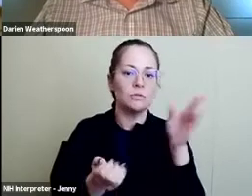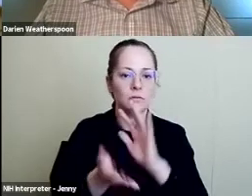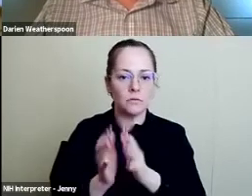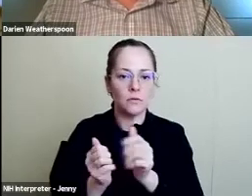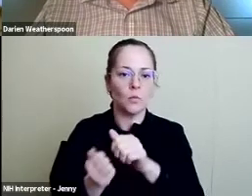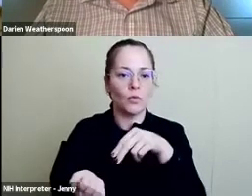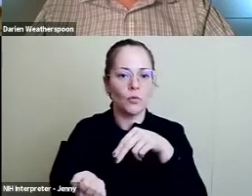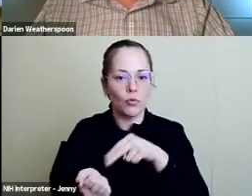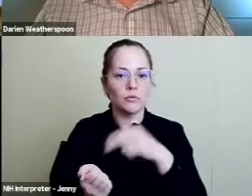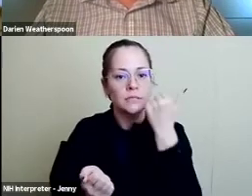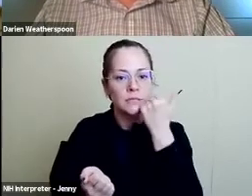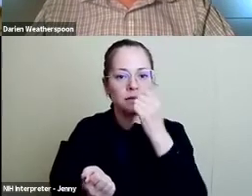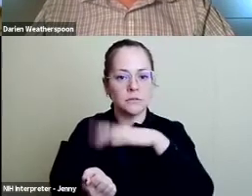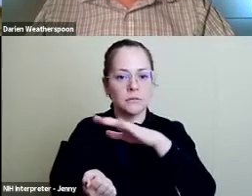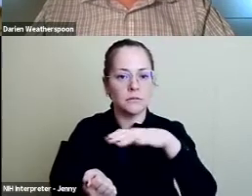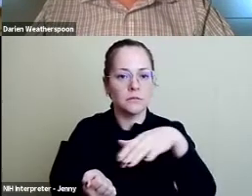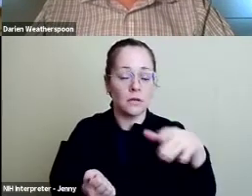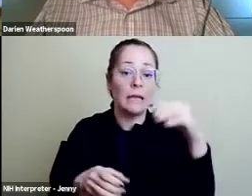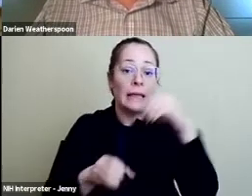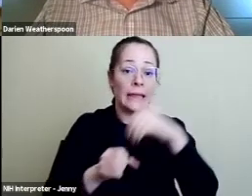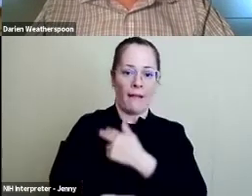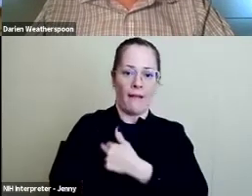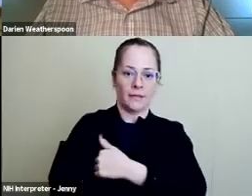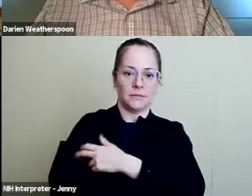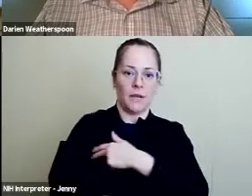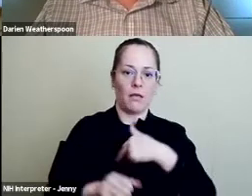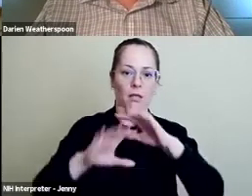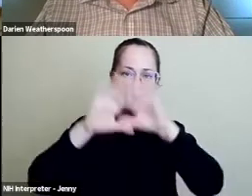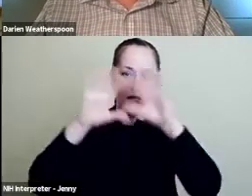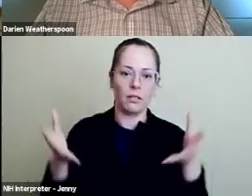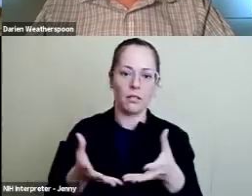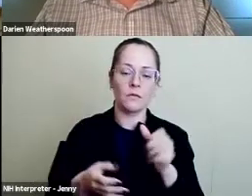nurse practitioners in the hospital setting. So that's something